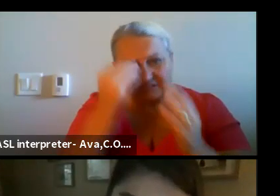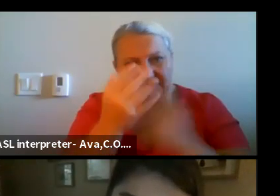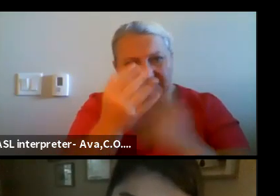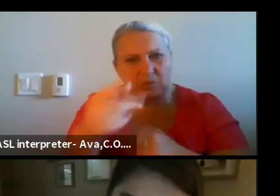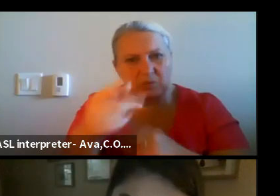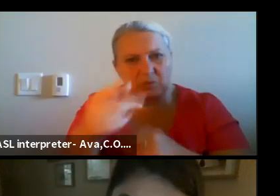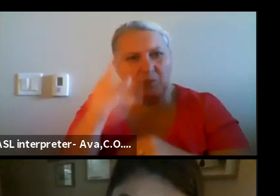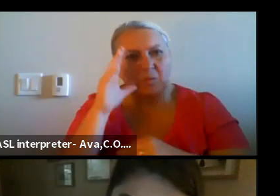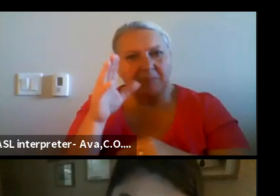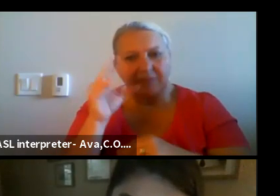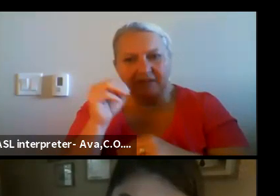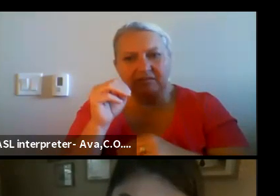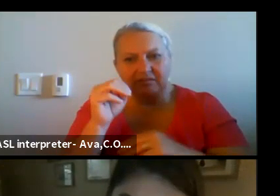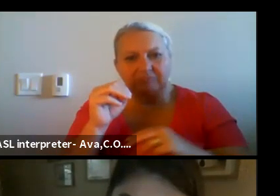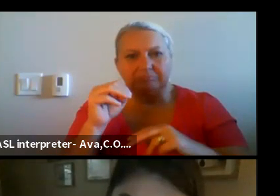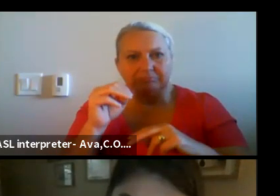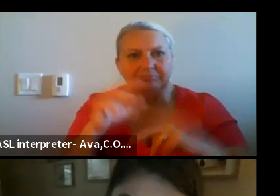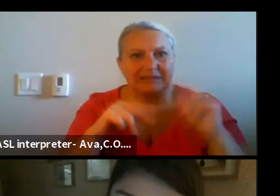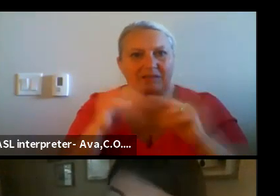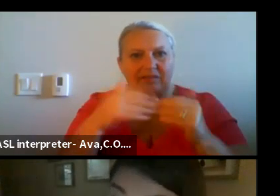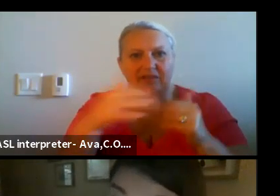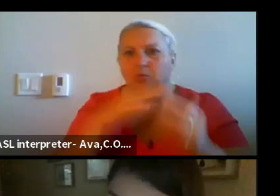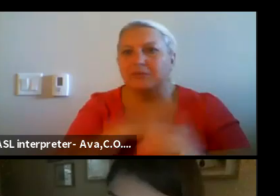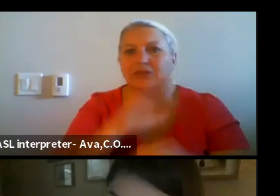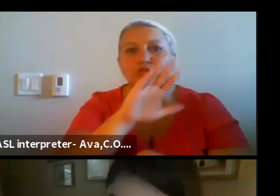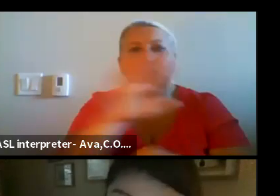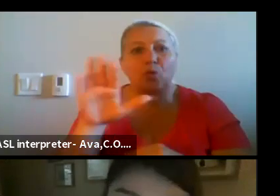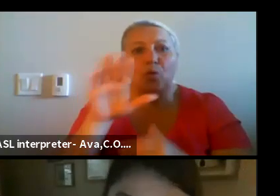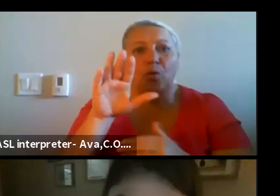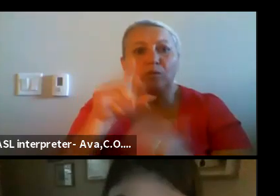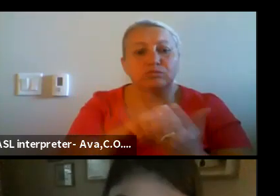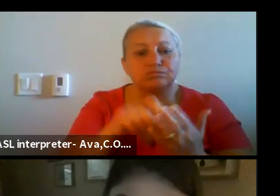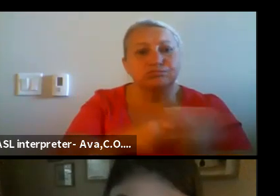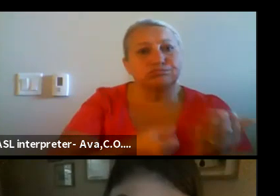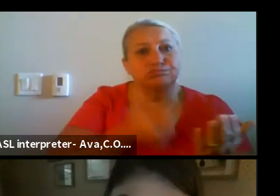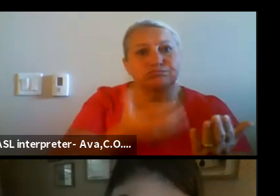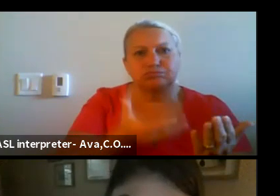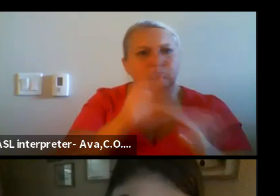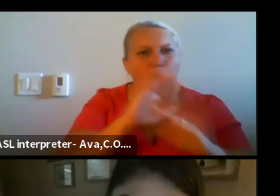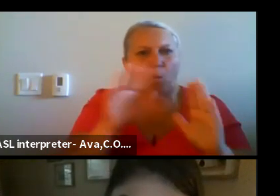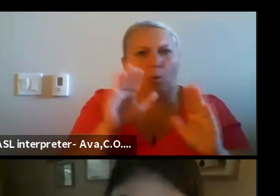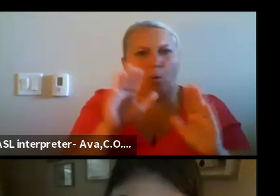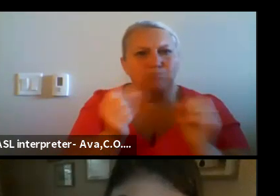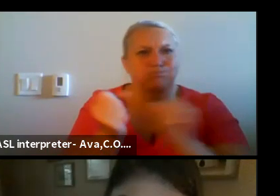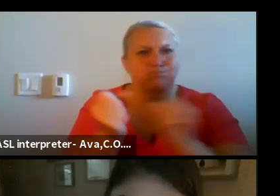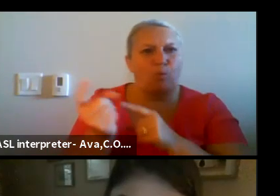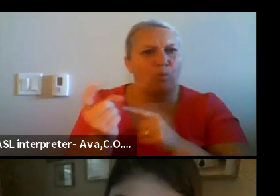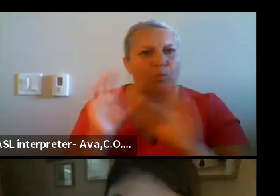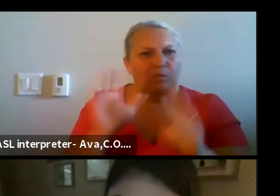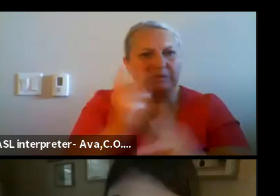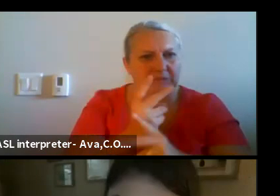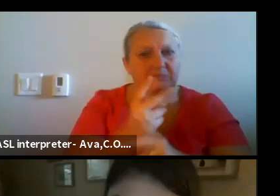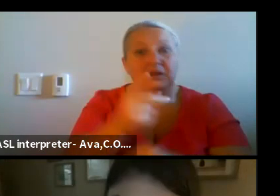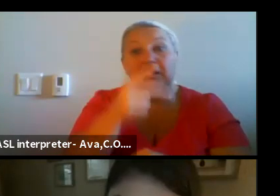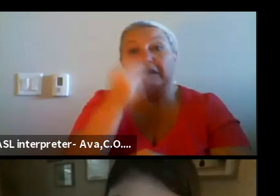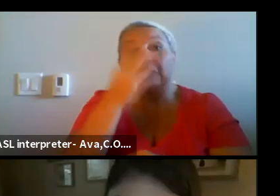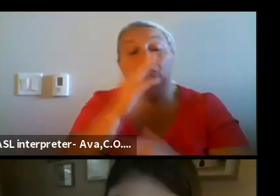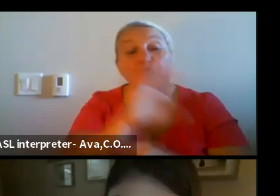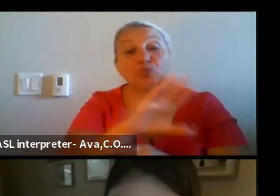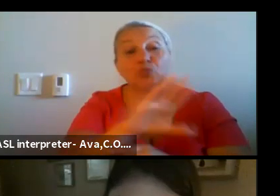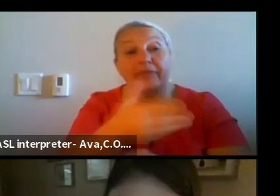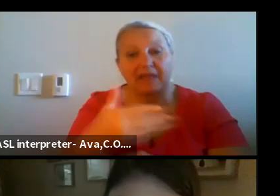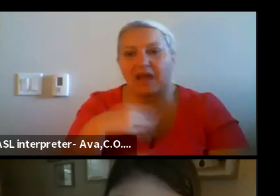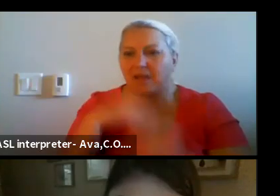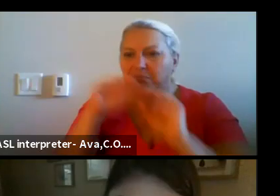this stuff. So please don't throw away your words or anything. And I typed your things into the chat, and I'll